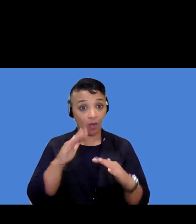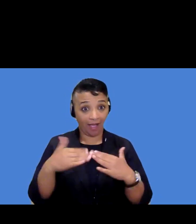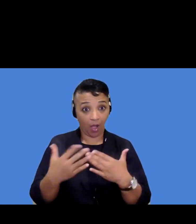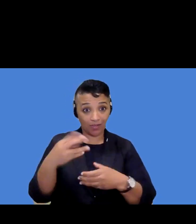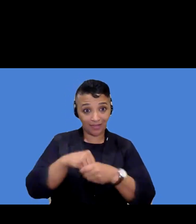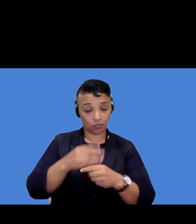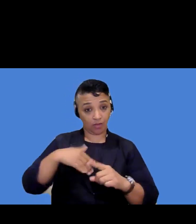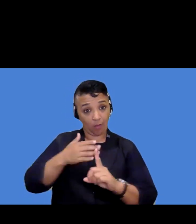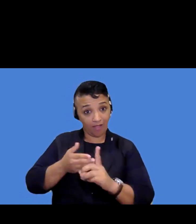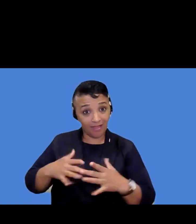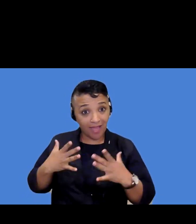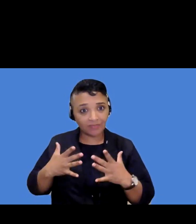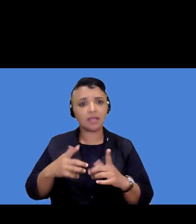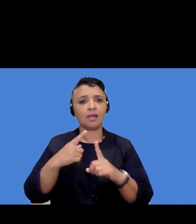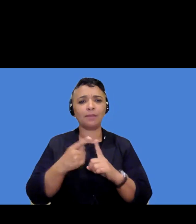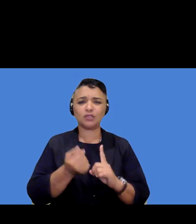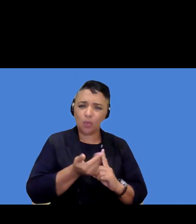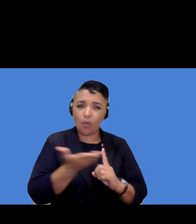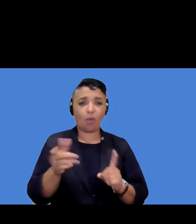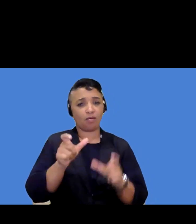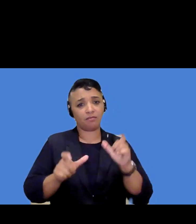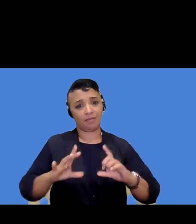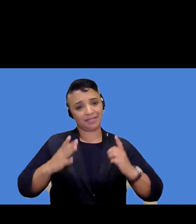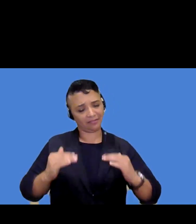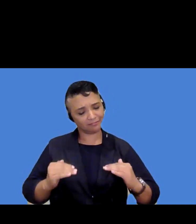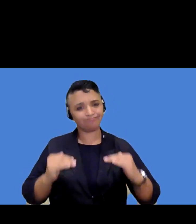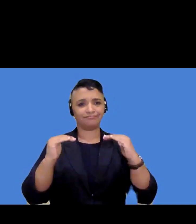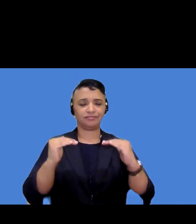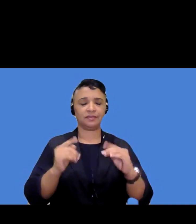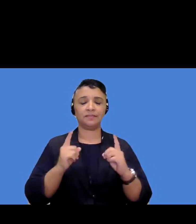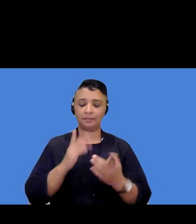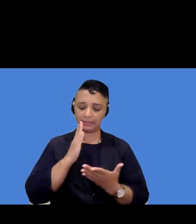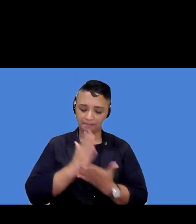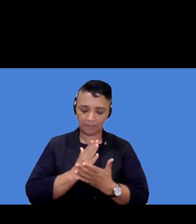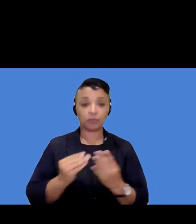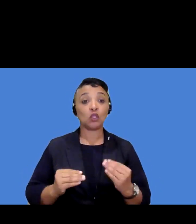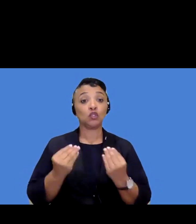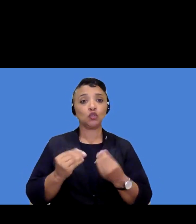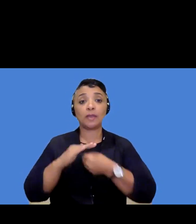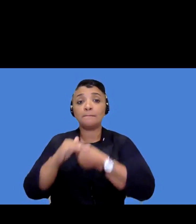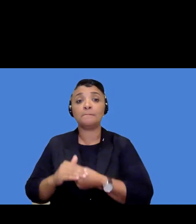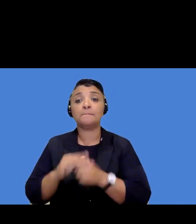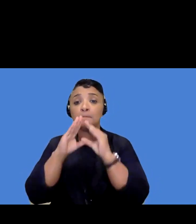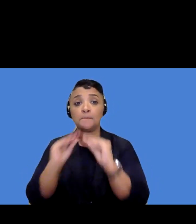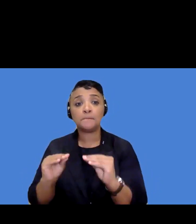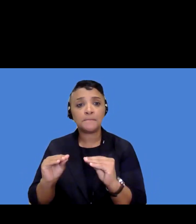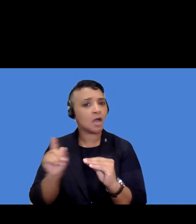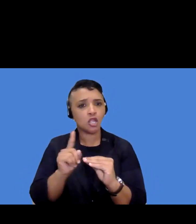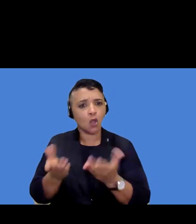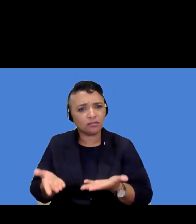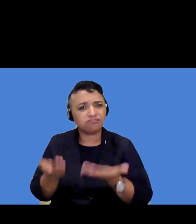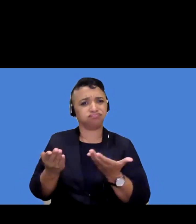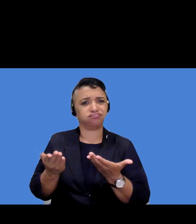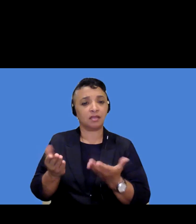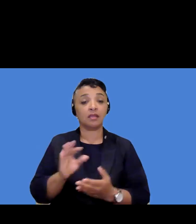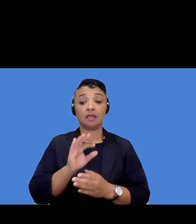lives, but the lives of all citizens. Make sure young voices are heard because without the participation of